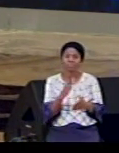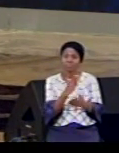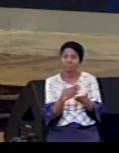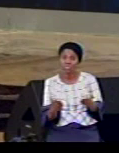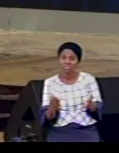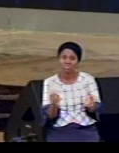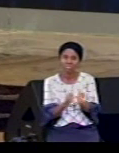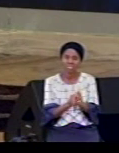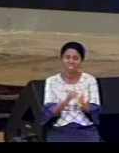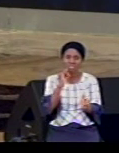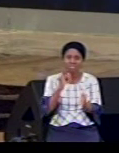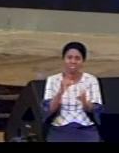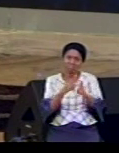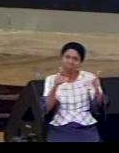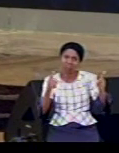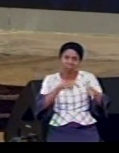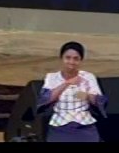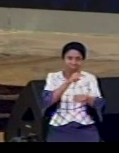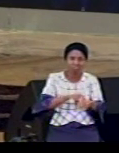something supernatural,